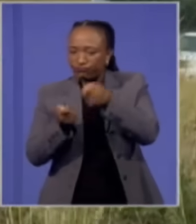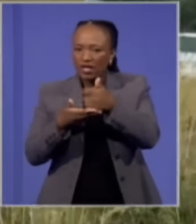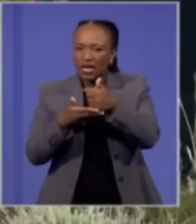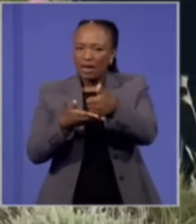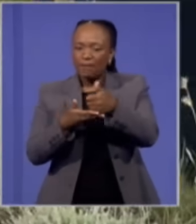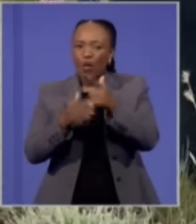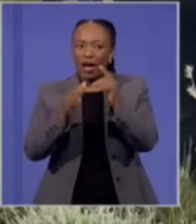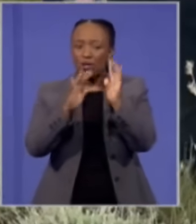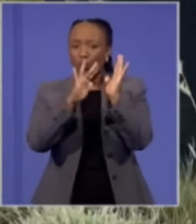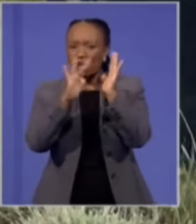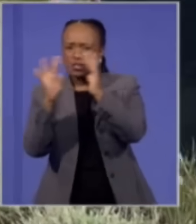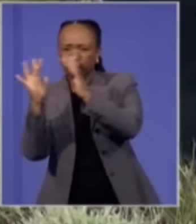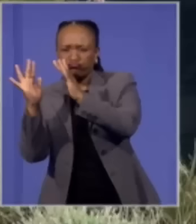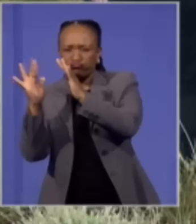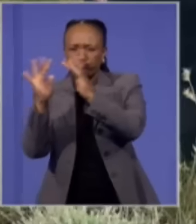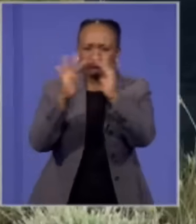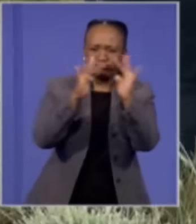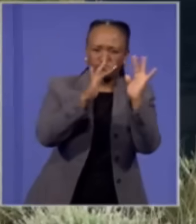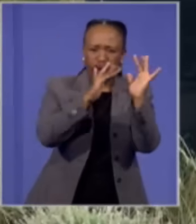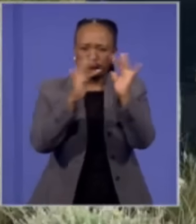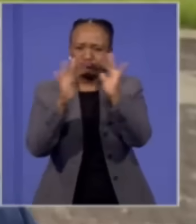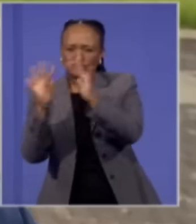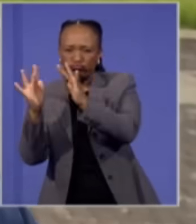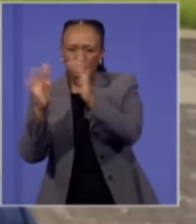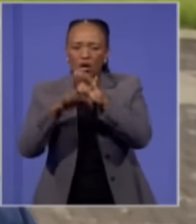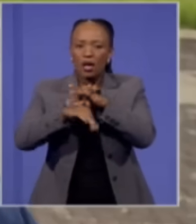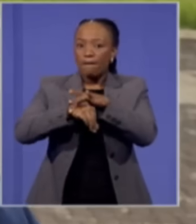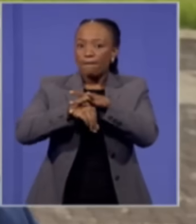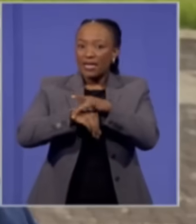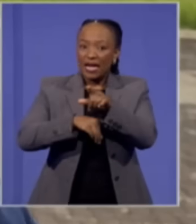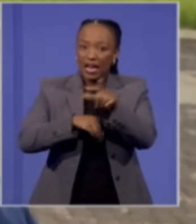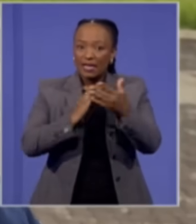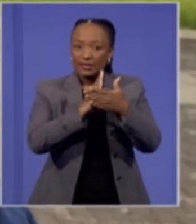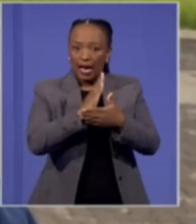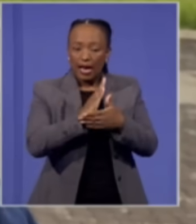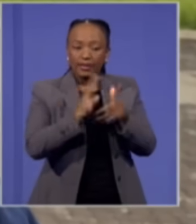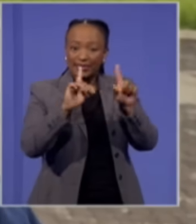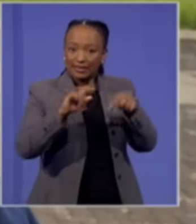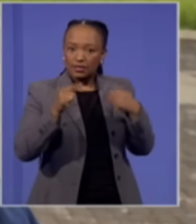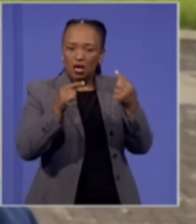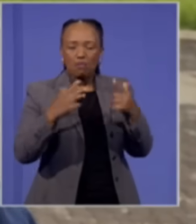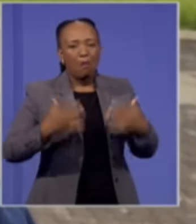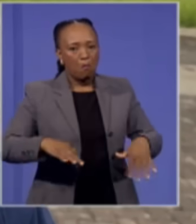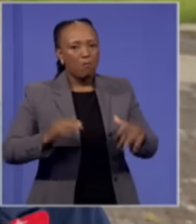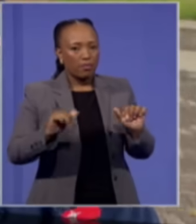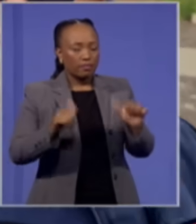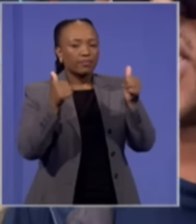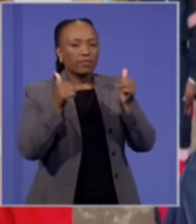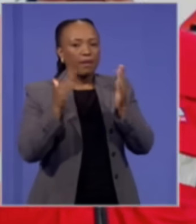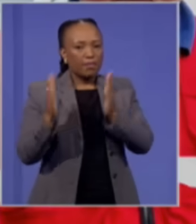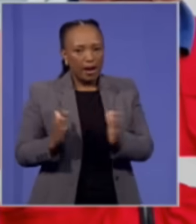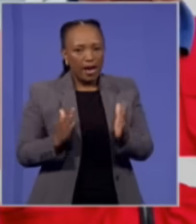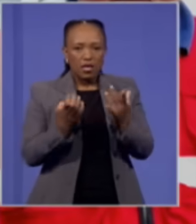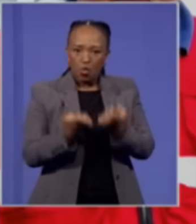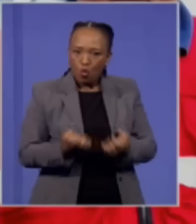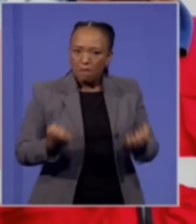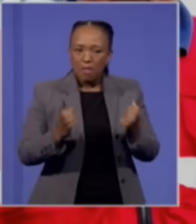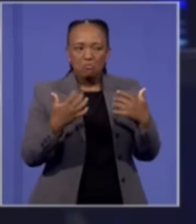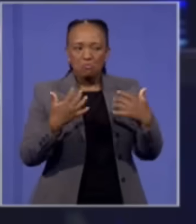emergency side, I think the team has shown very much robust preparedness in terms of equipment. The most challenging